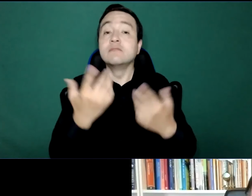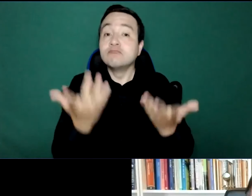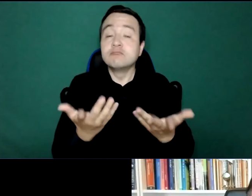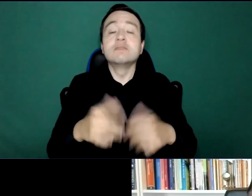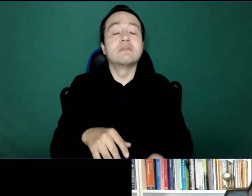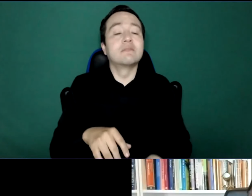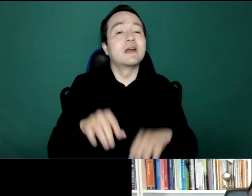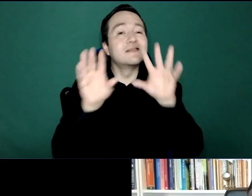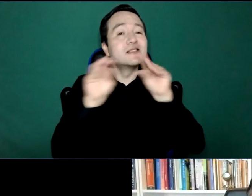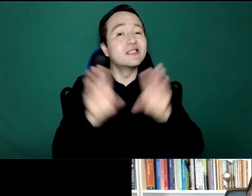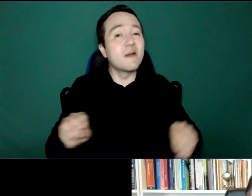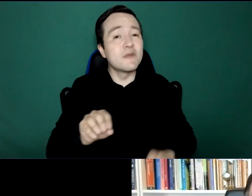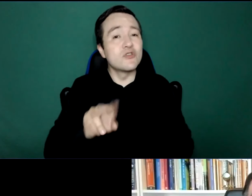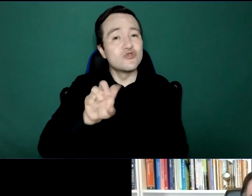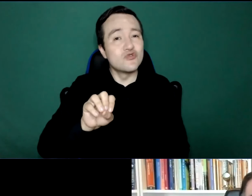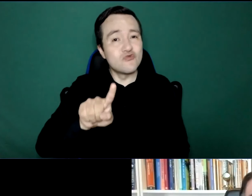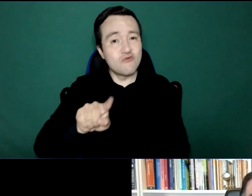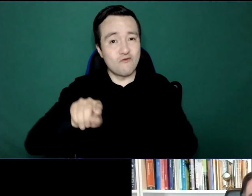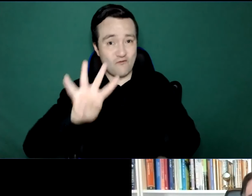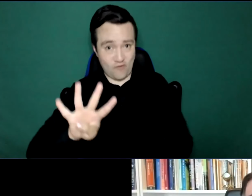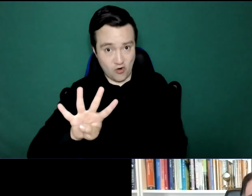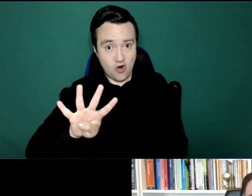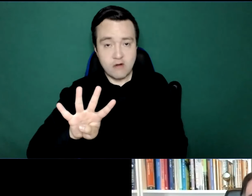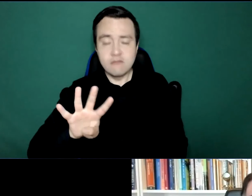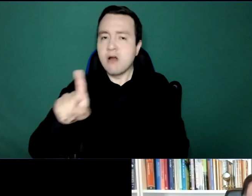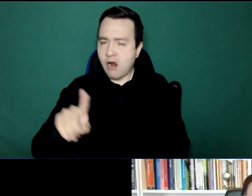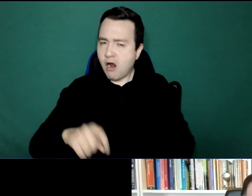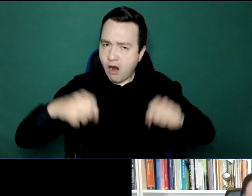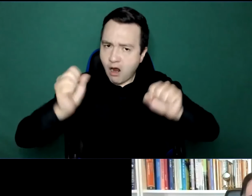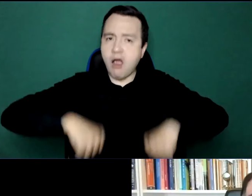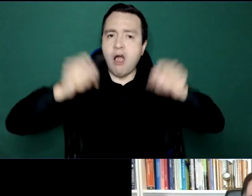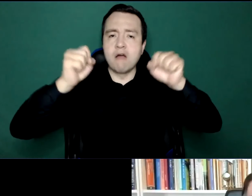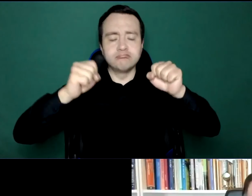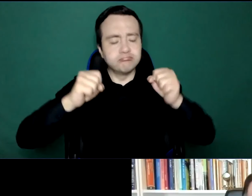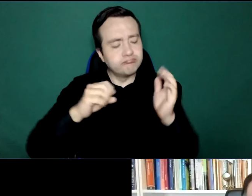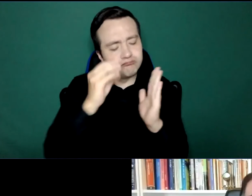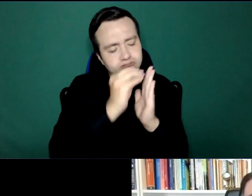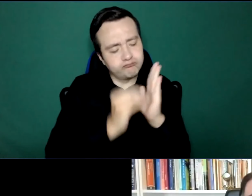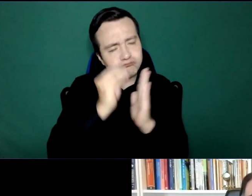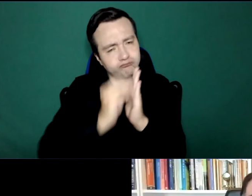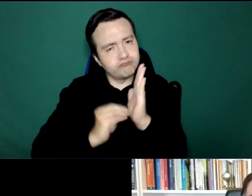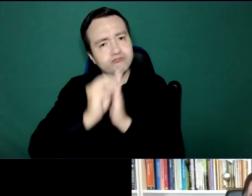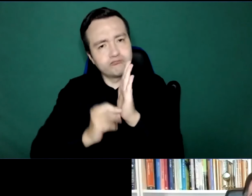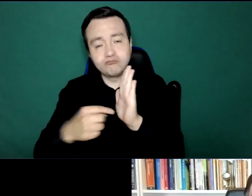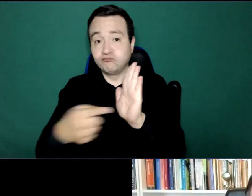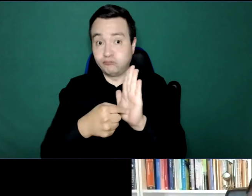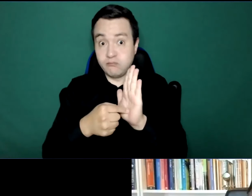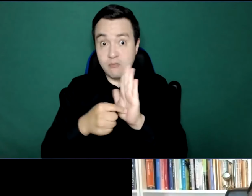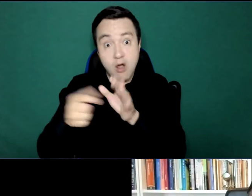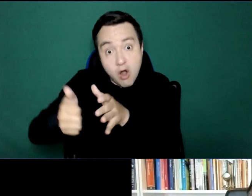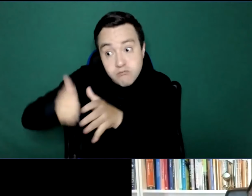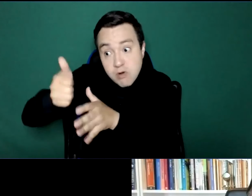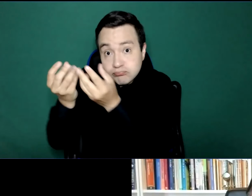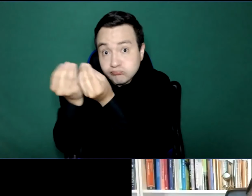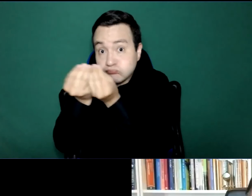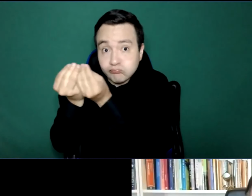And after a lengthy consultation process, the Executive Council of PAHO approved the strategy